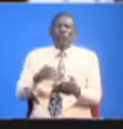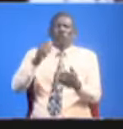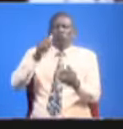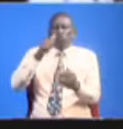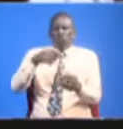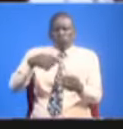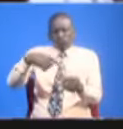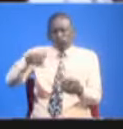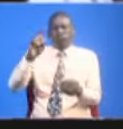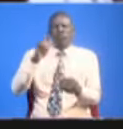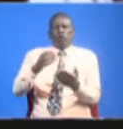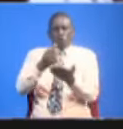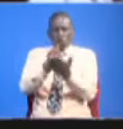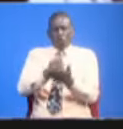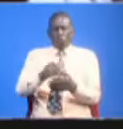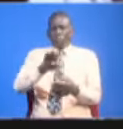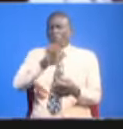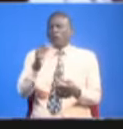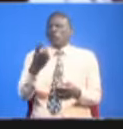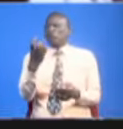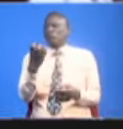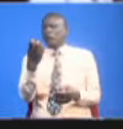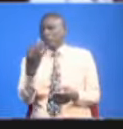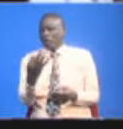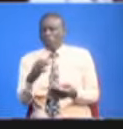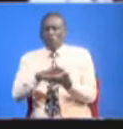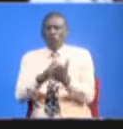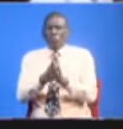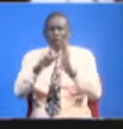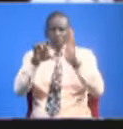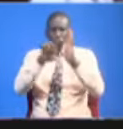Bill 2023 to become law.